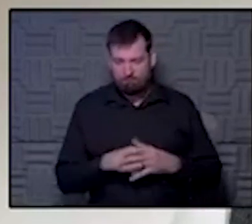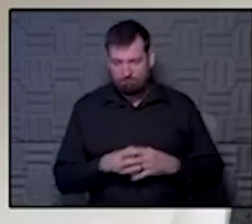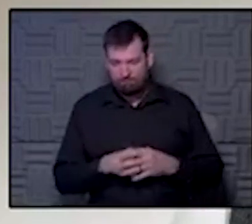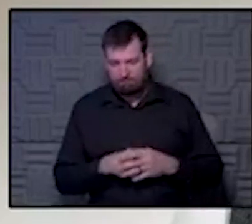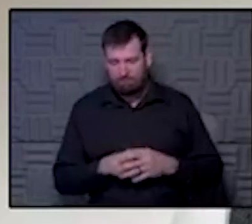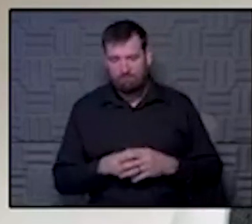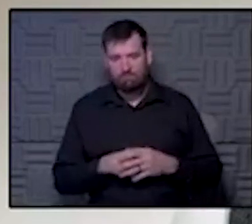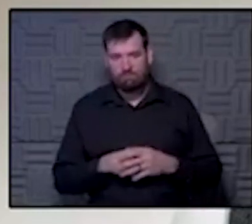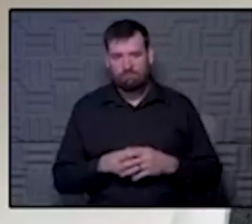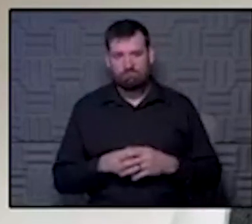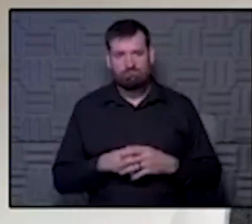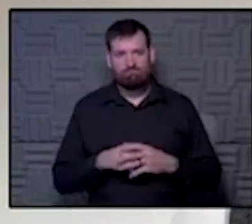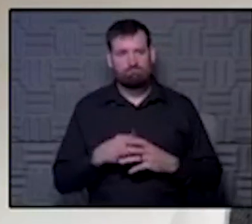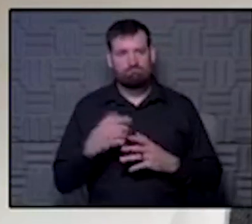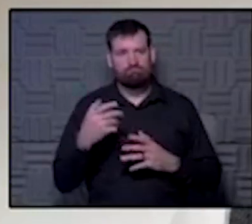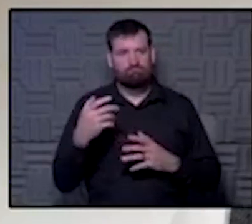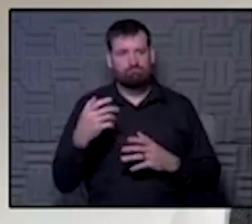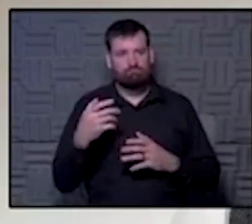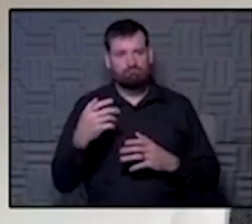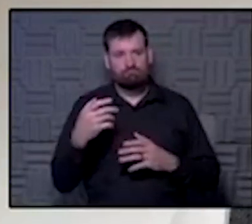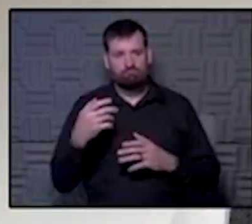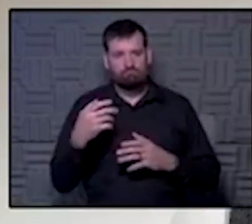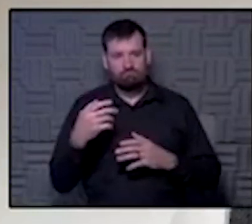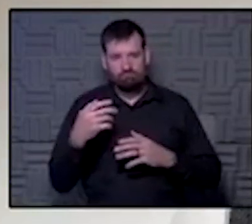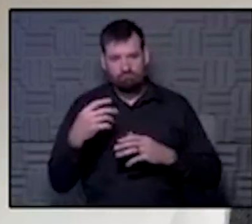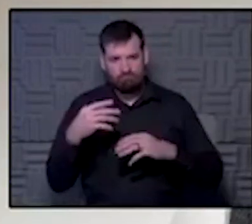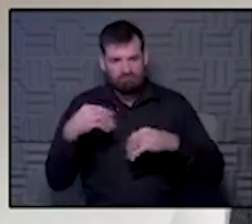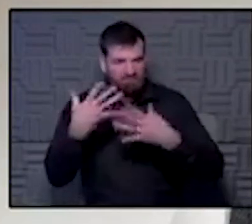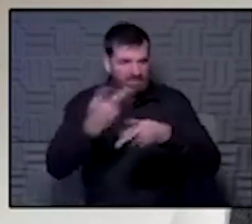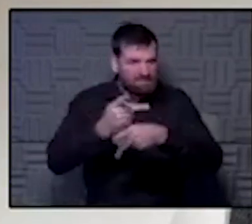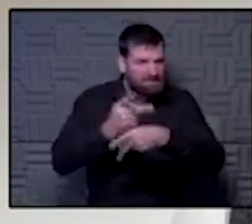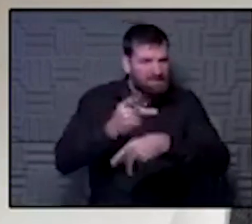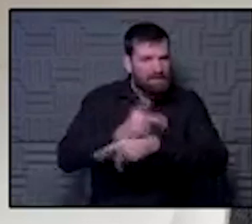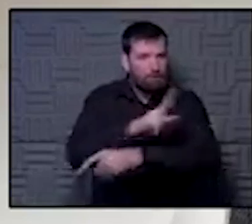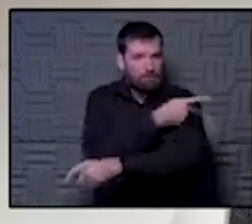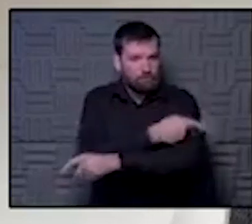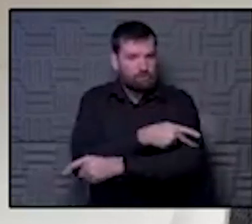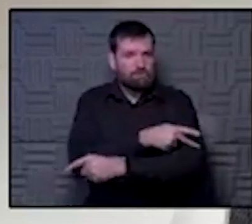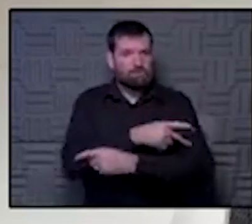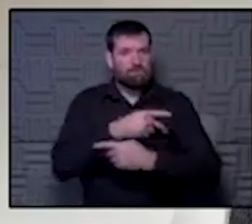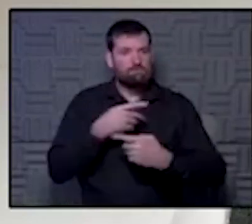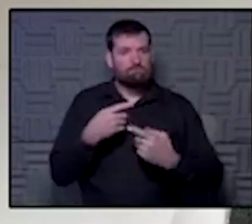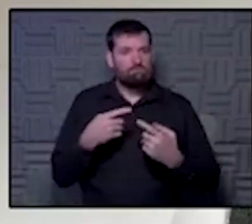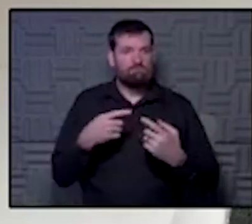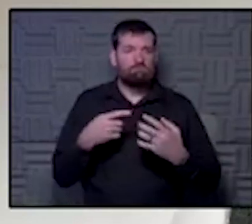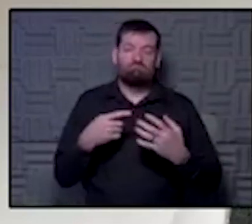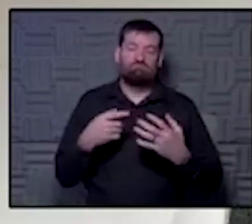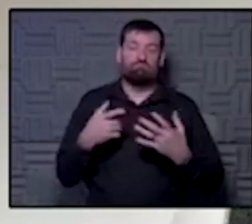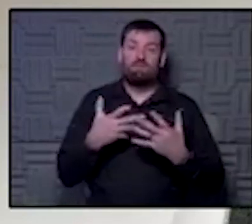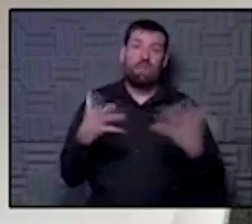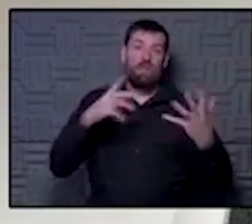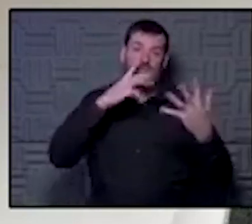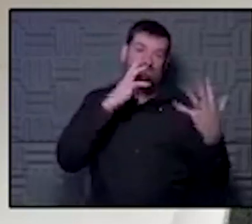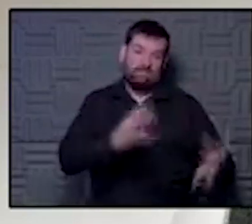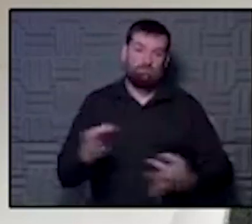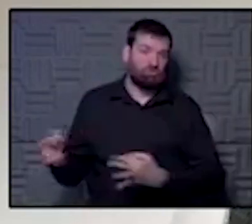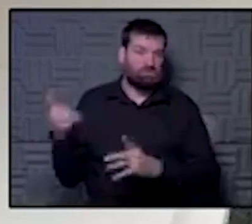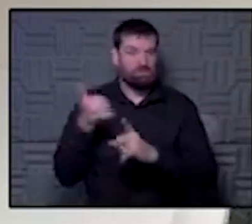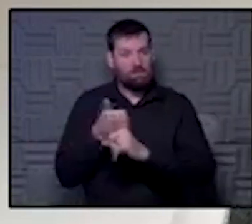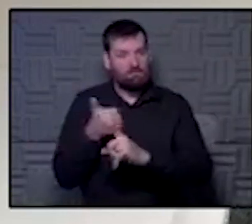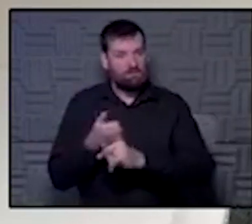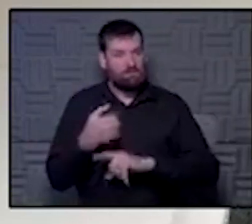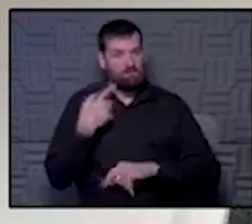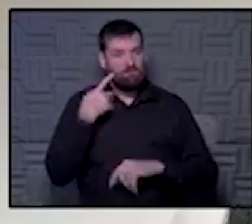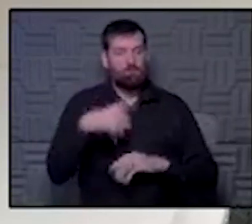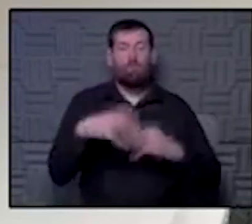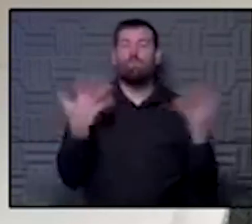they run out and do their treatments and take care of patients as they need. And they make a lot of determinations on their own as far as when